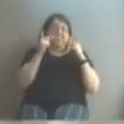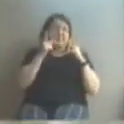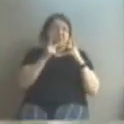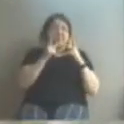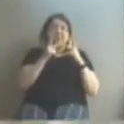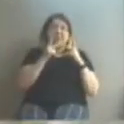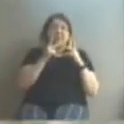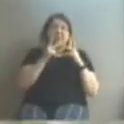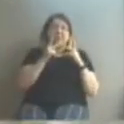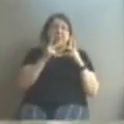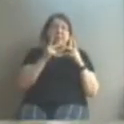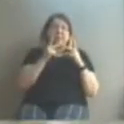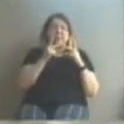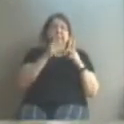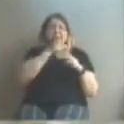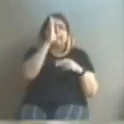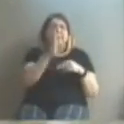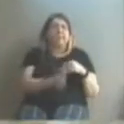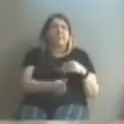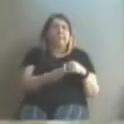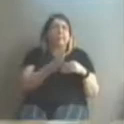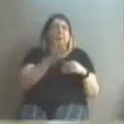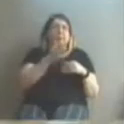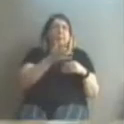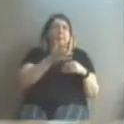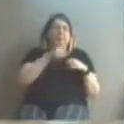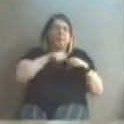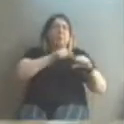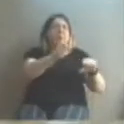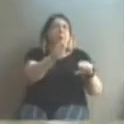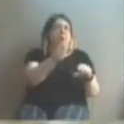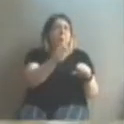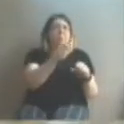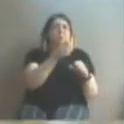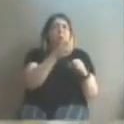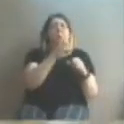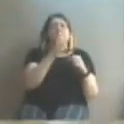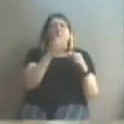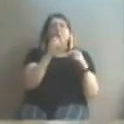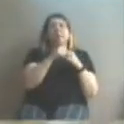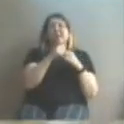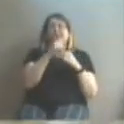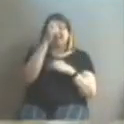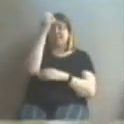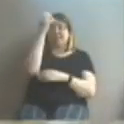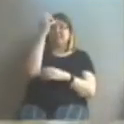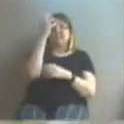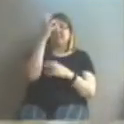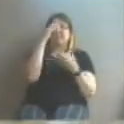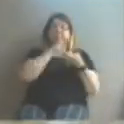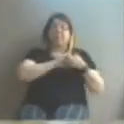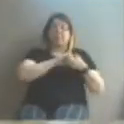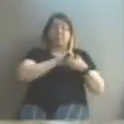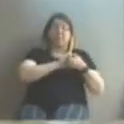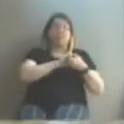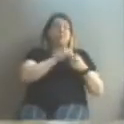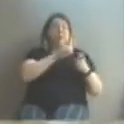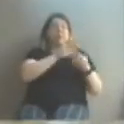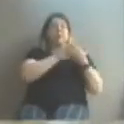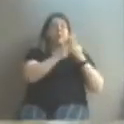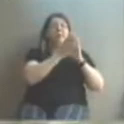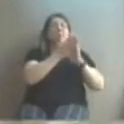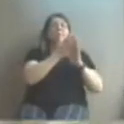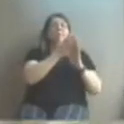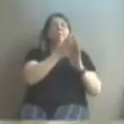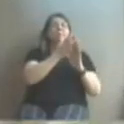property that we never should have been mowing in the first place, that along with a partnership with Trees Louisville, we're turning into urban reforestation